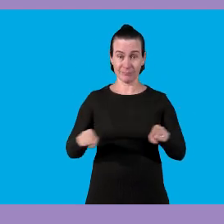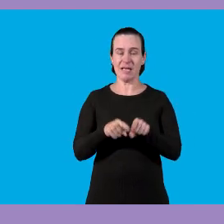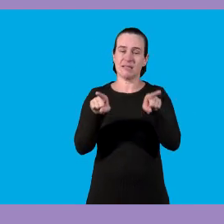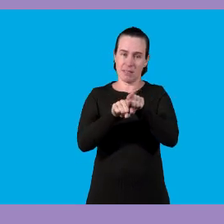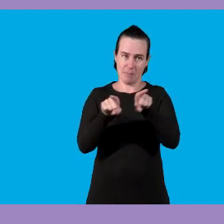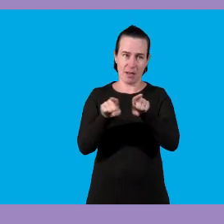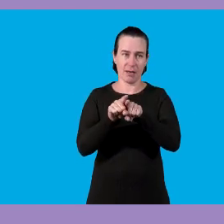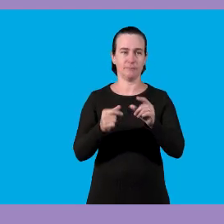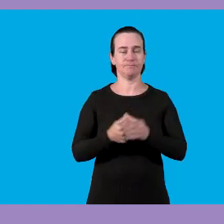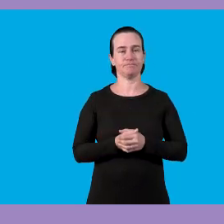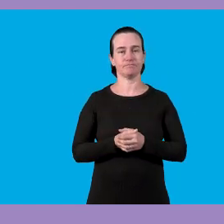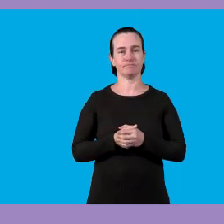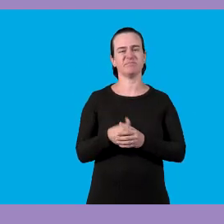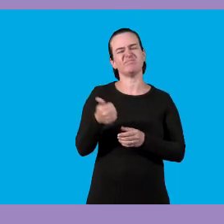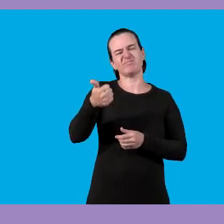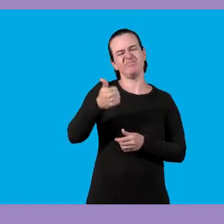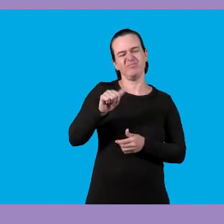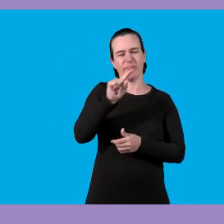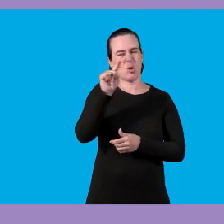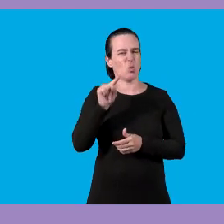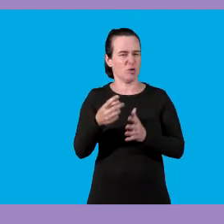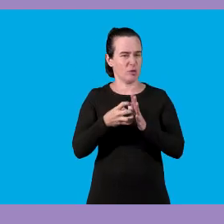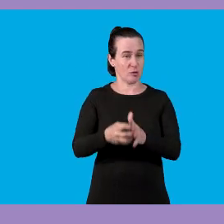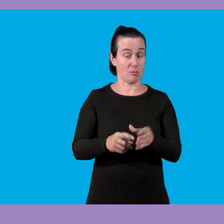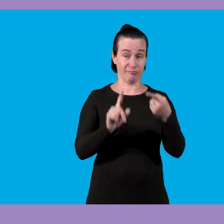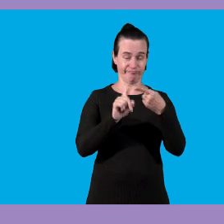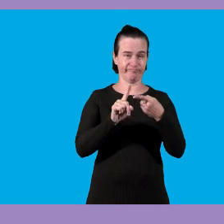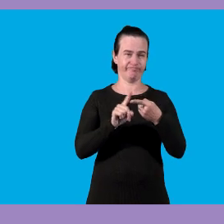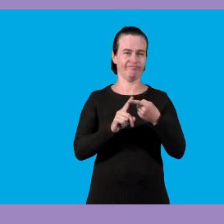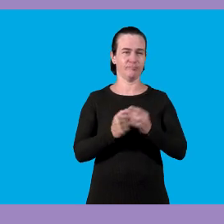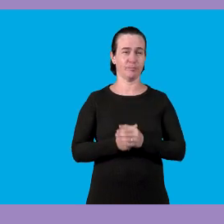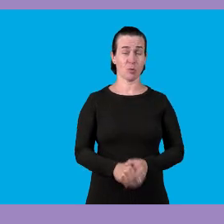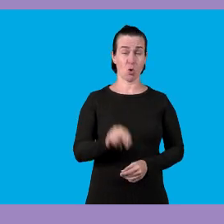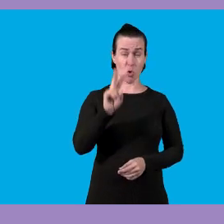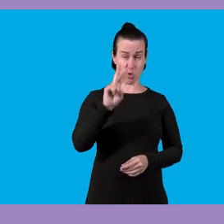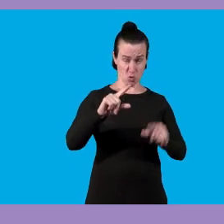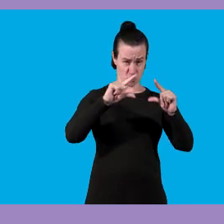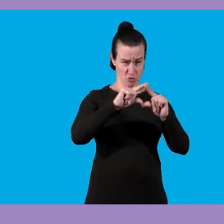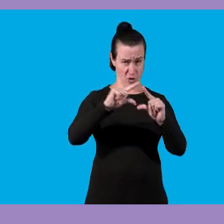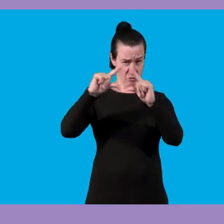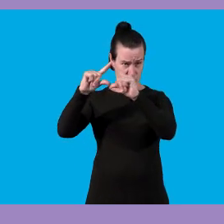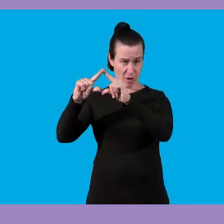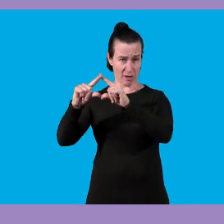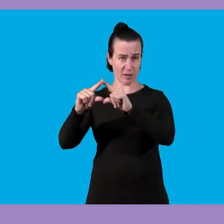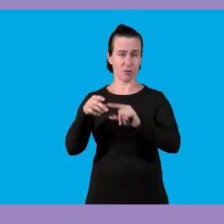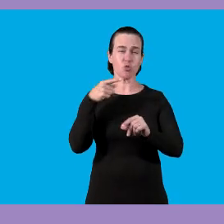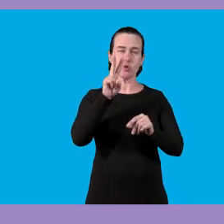at a typical question. The two triangles are marked. Show that